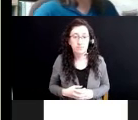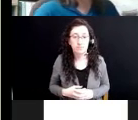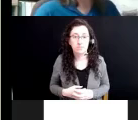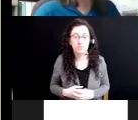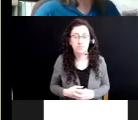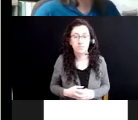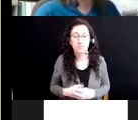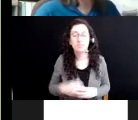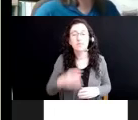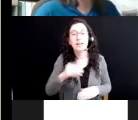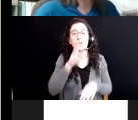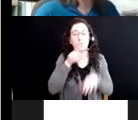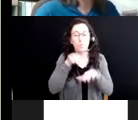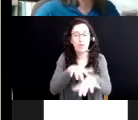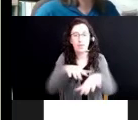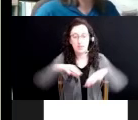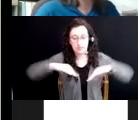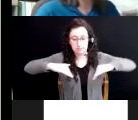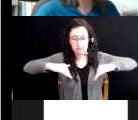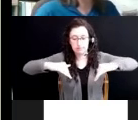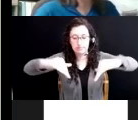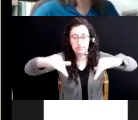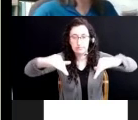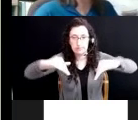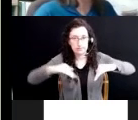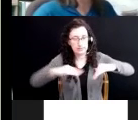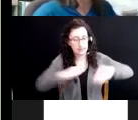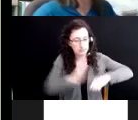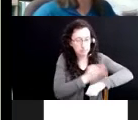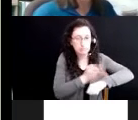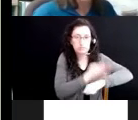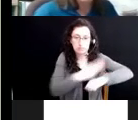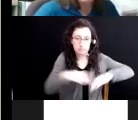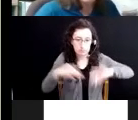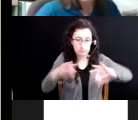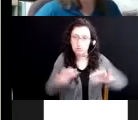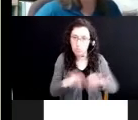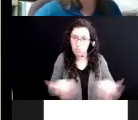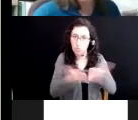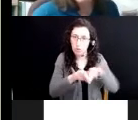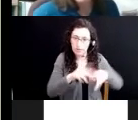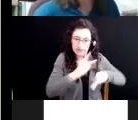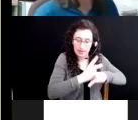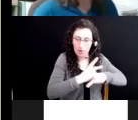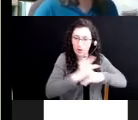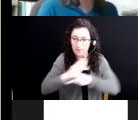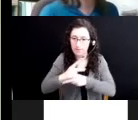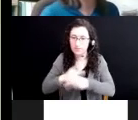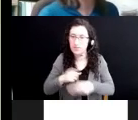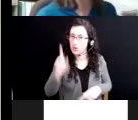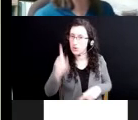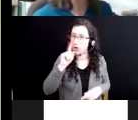in particular along wetlands and waterways are really important for helping to clean the water. You already heard about the importance